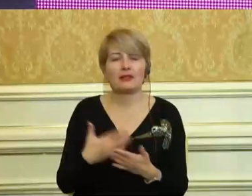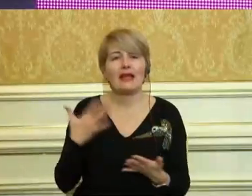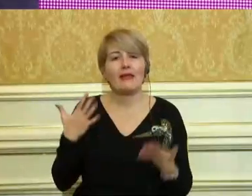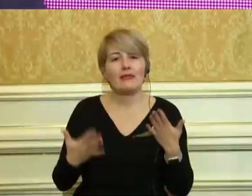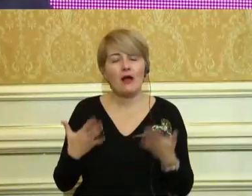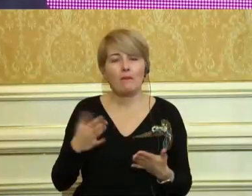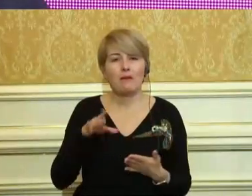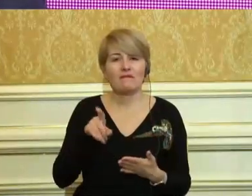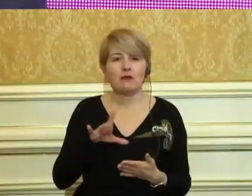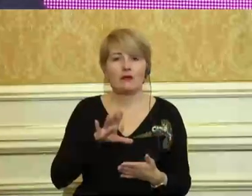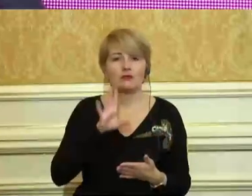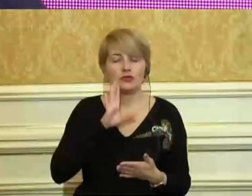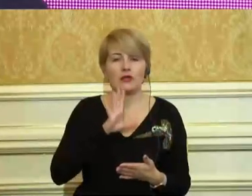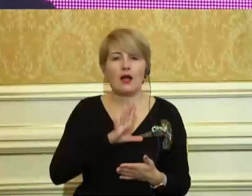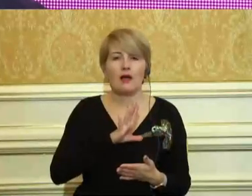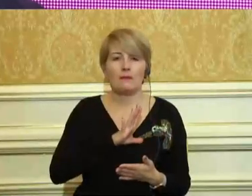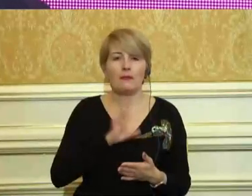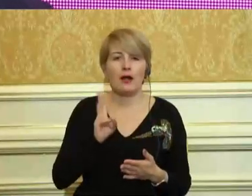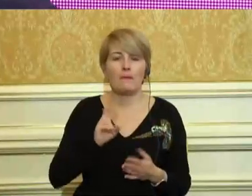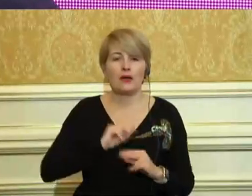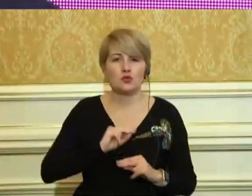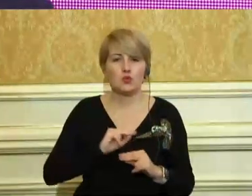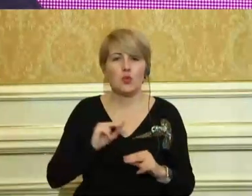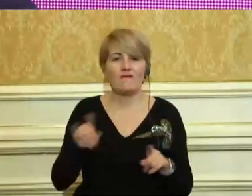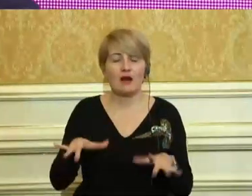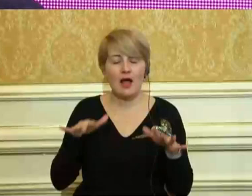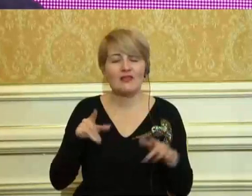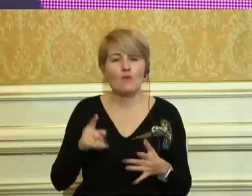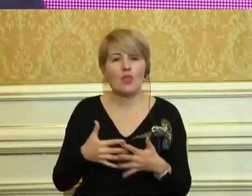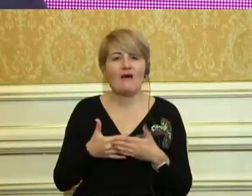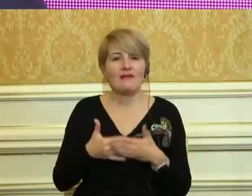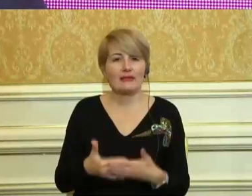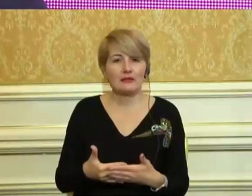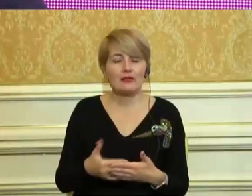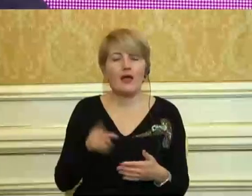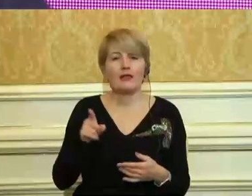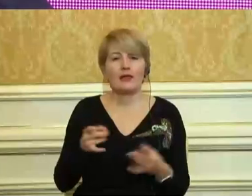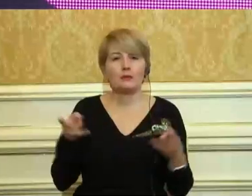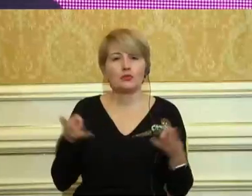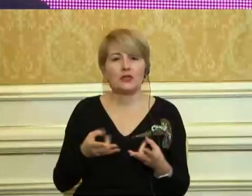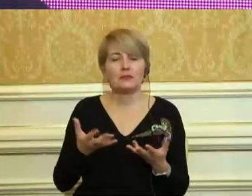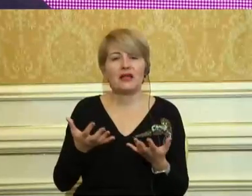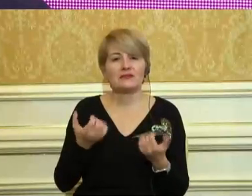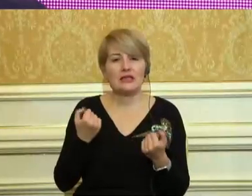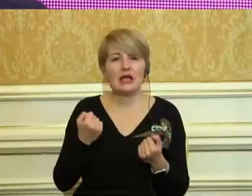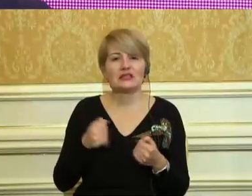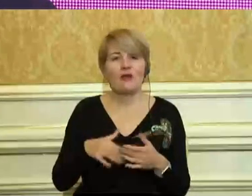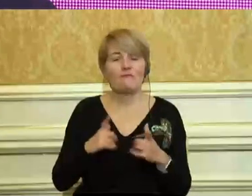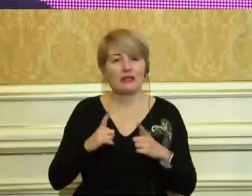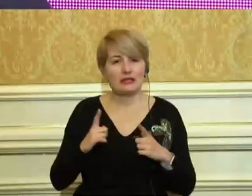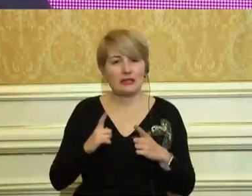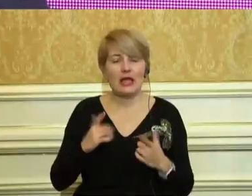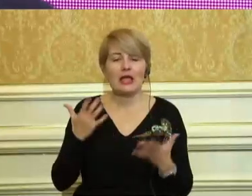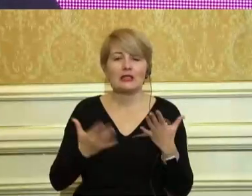pregnant, and let's say you, because of medical reasons, needed to take some time off, if you were gone more than 3 months, the